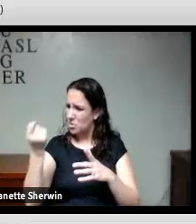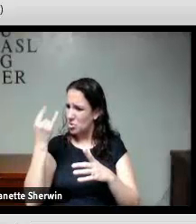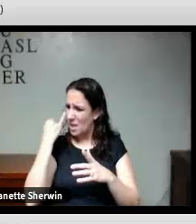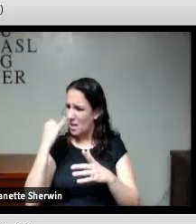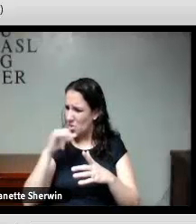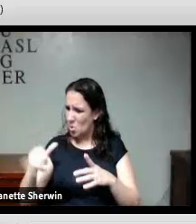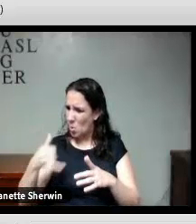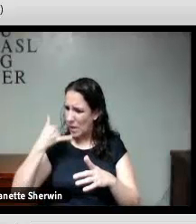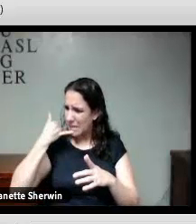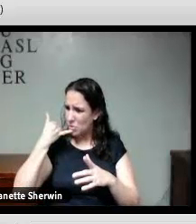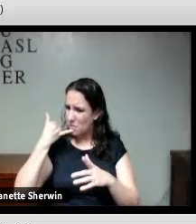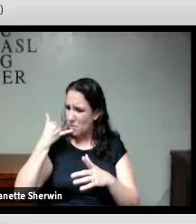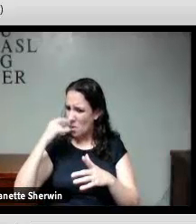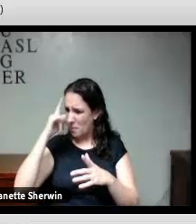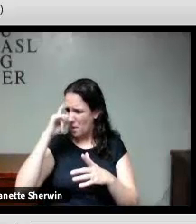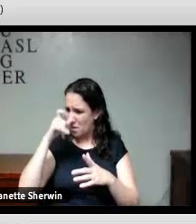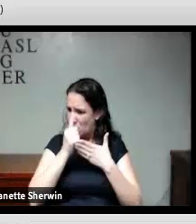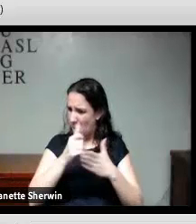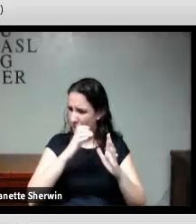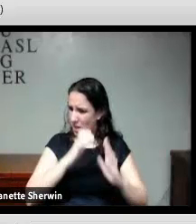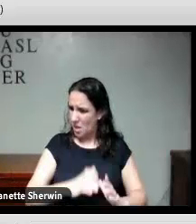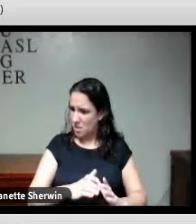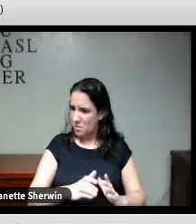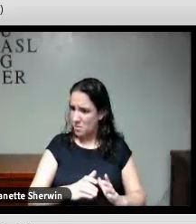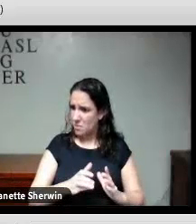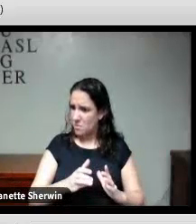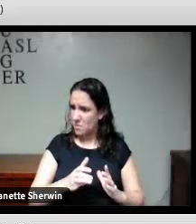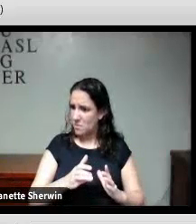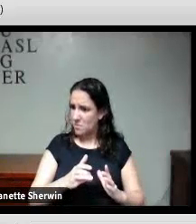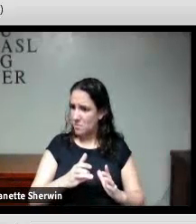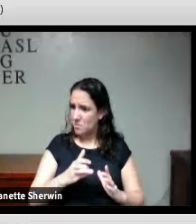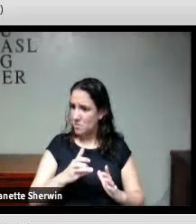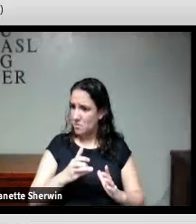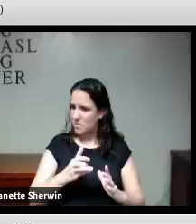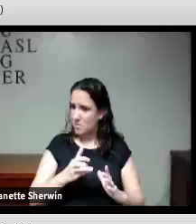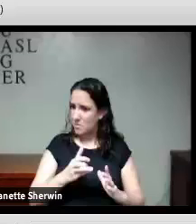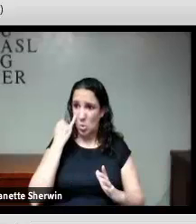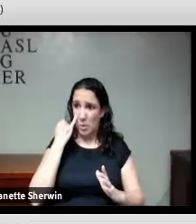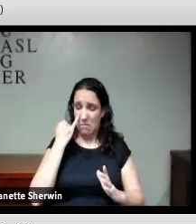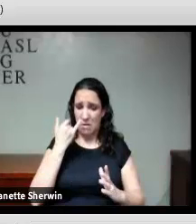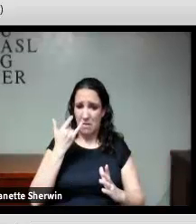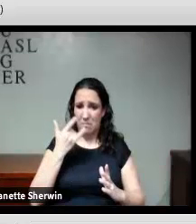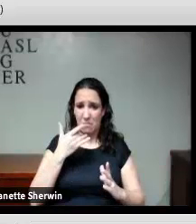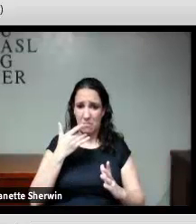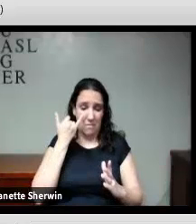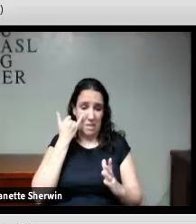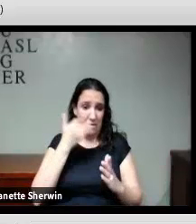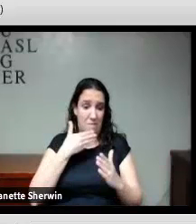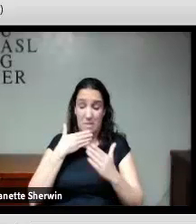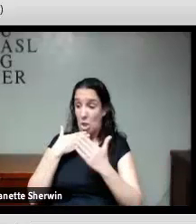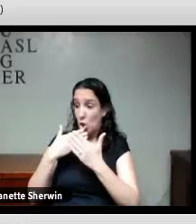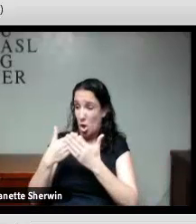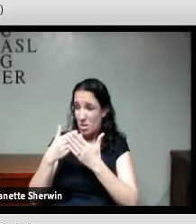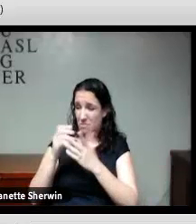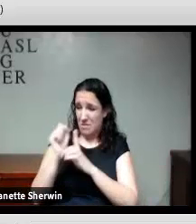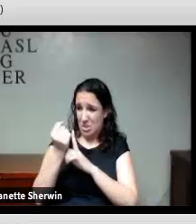So even in a good situation, the fact that he decided to do something else was a little bit of